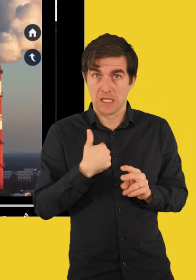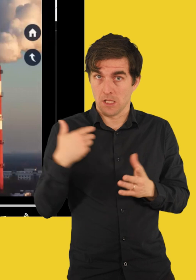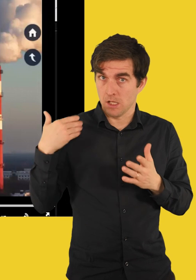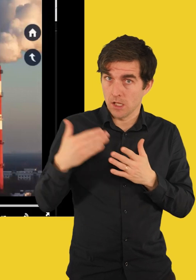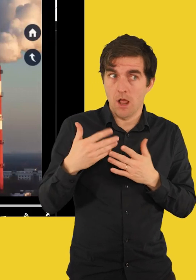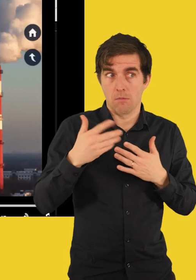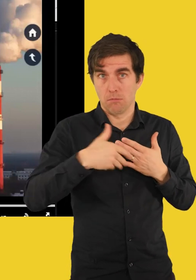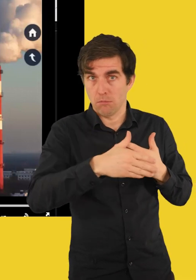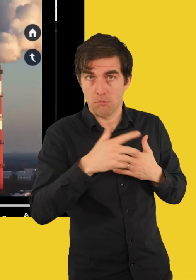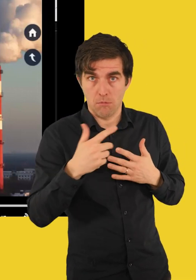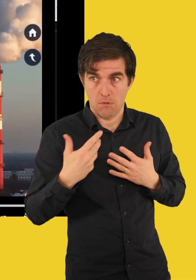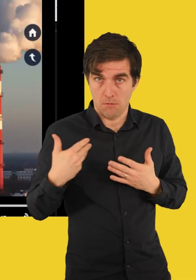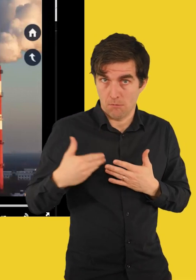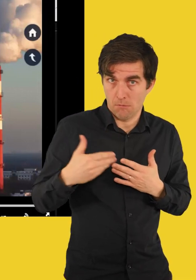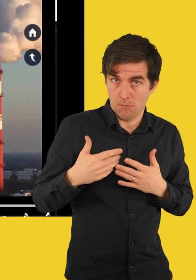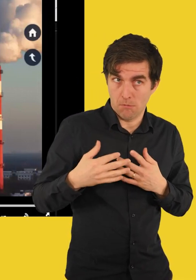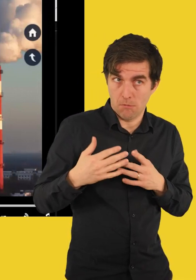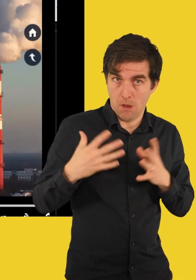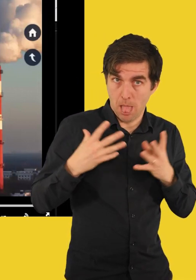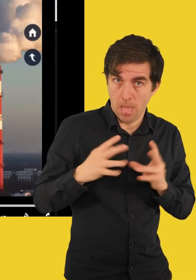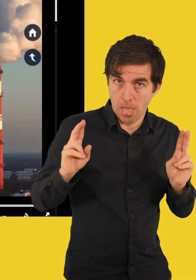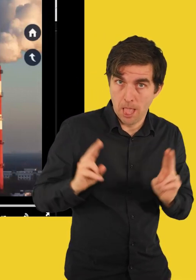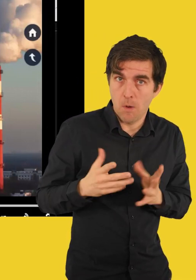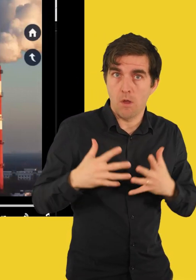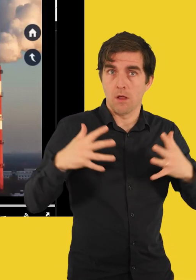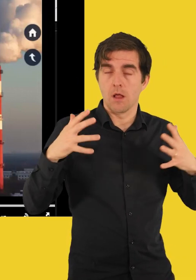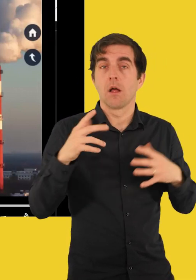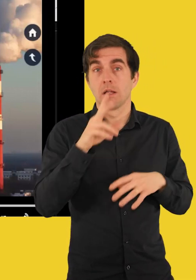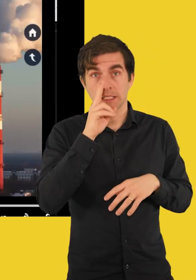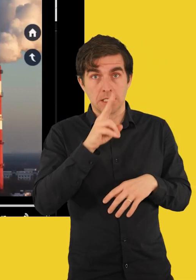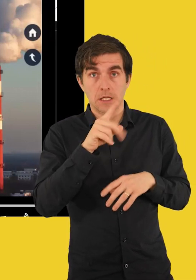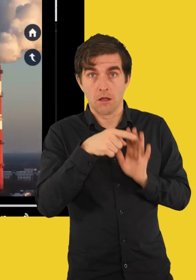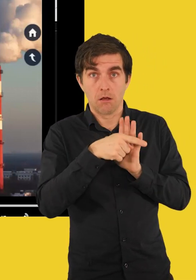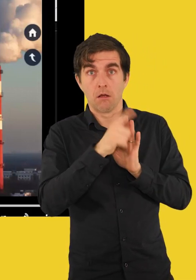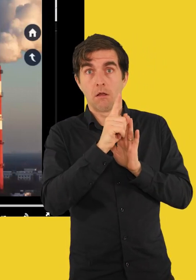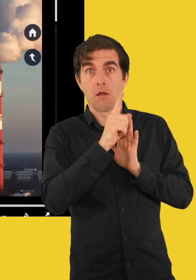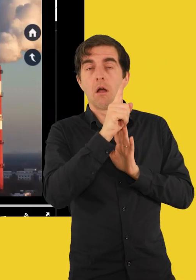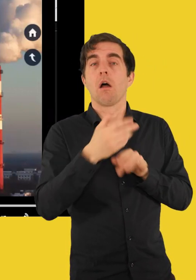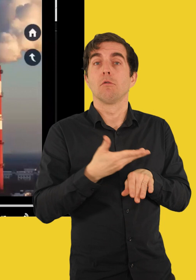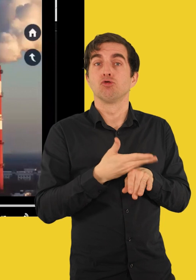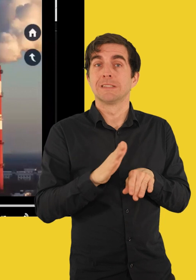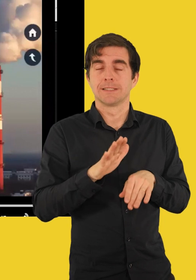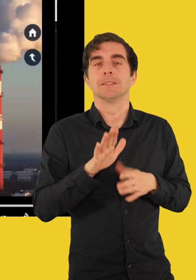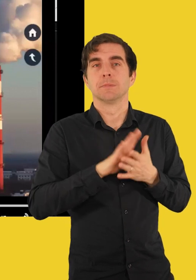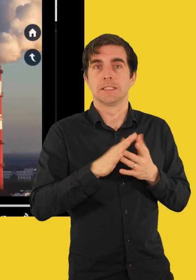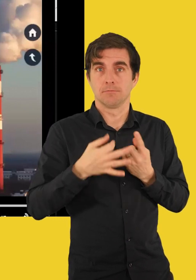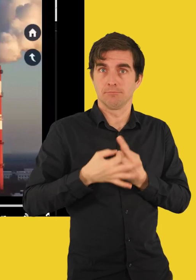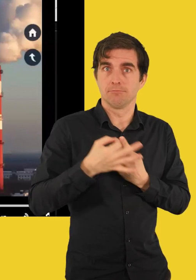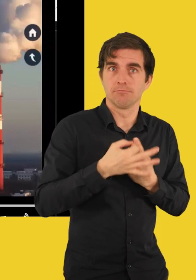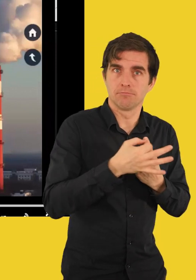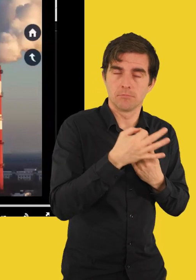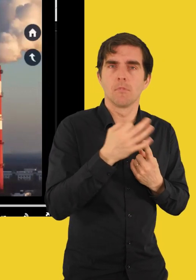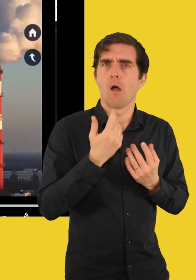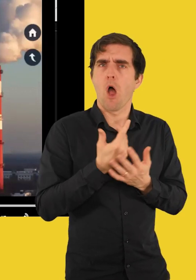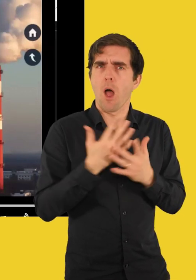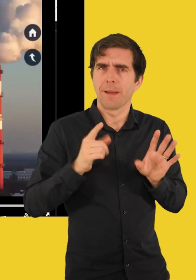moving in the right in the good direction? Yes, because the arrow is in green. And